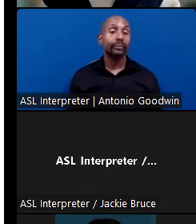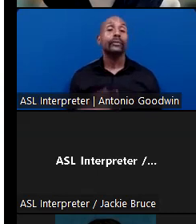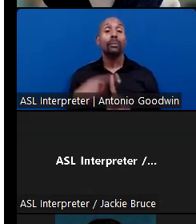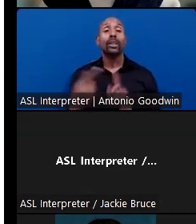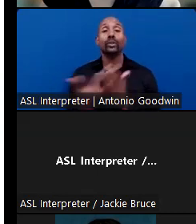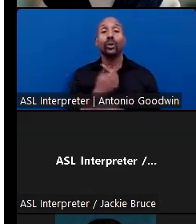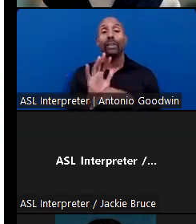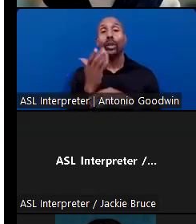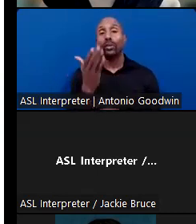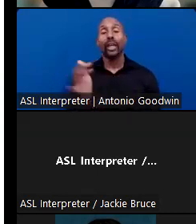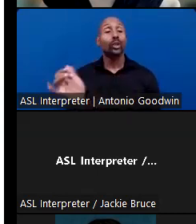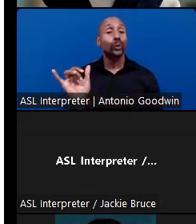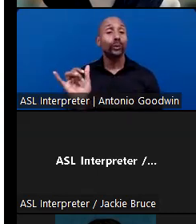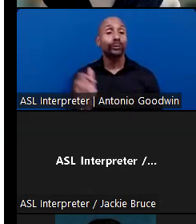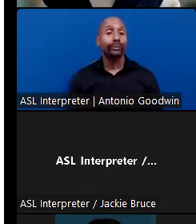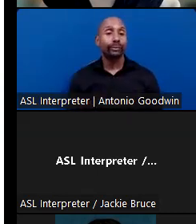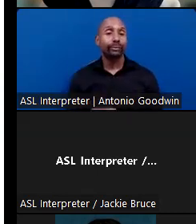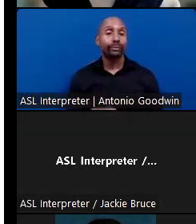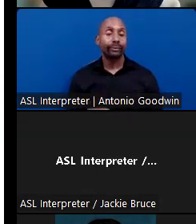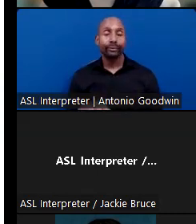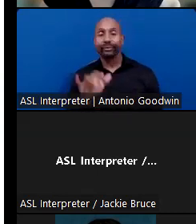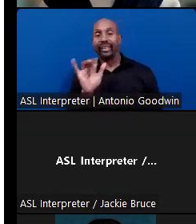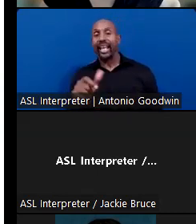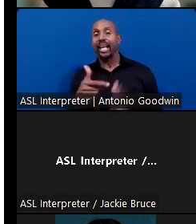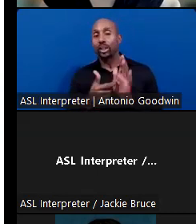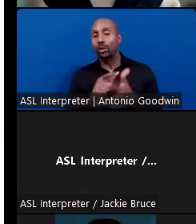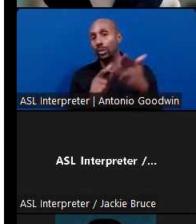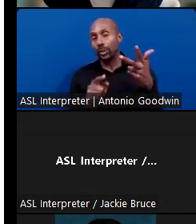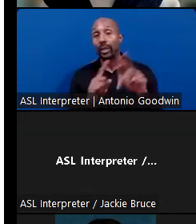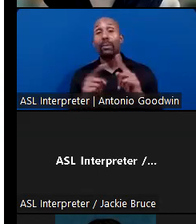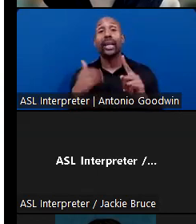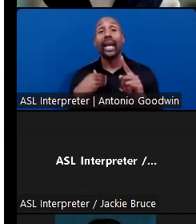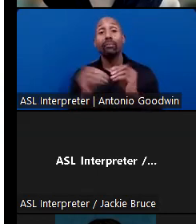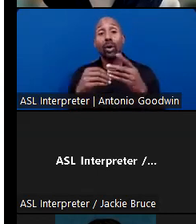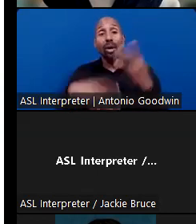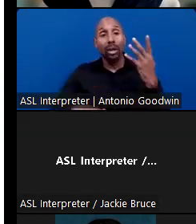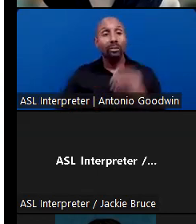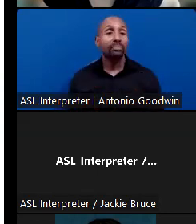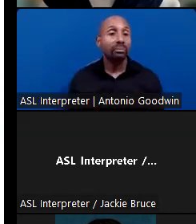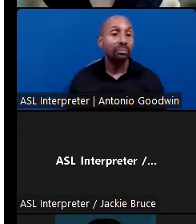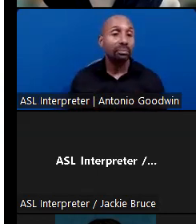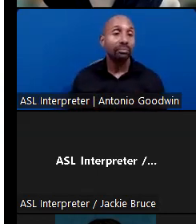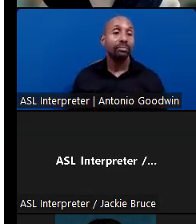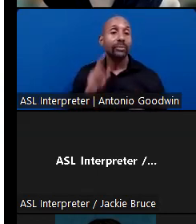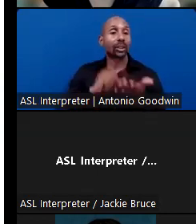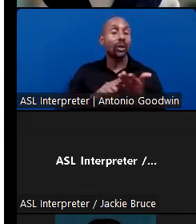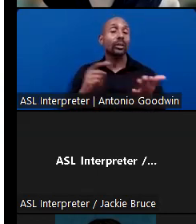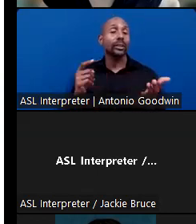but from local health providers and pediatricians, including Dr. Ben Danielson and many other